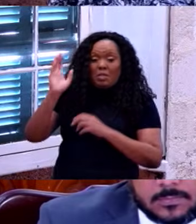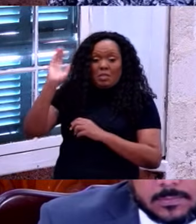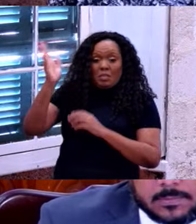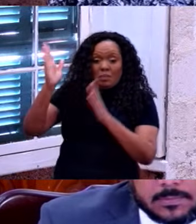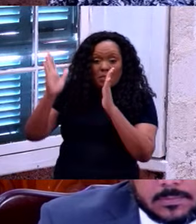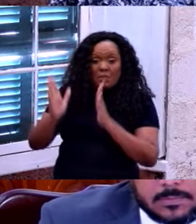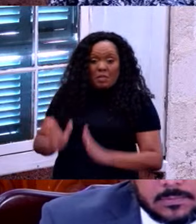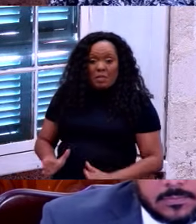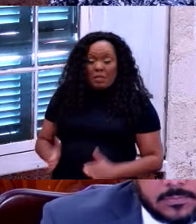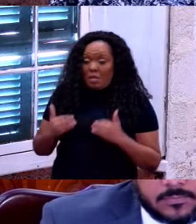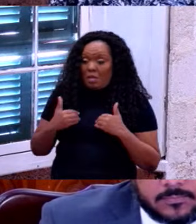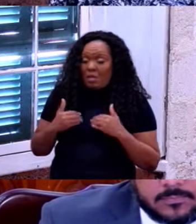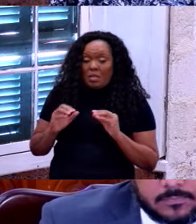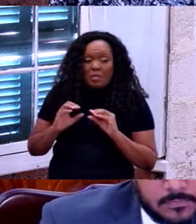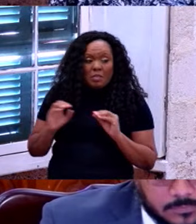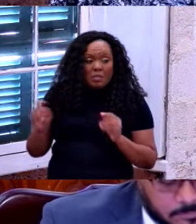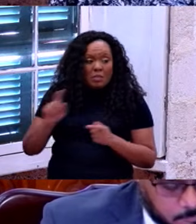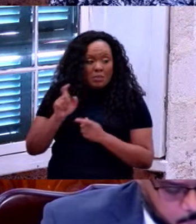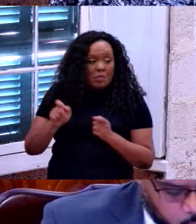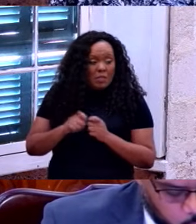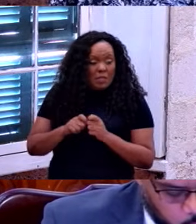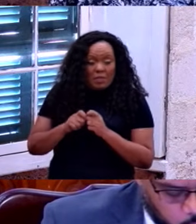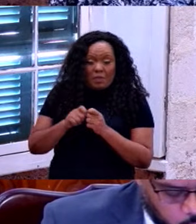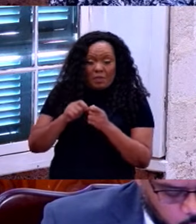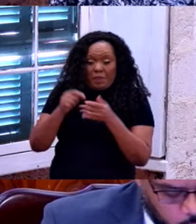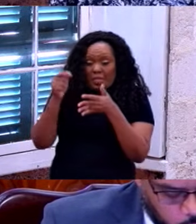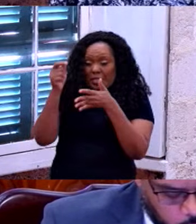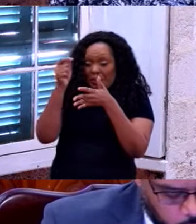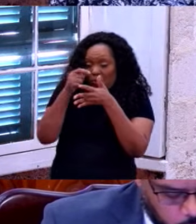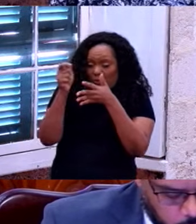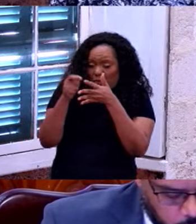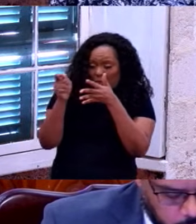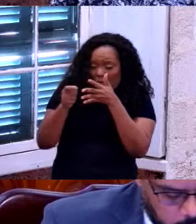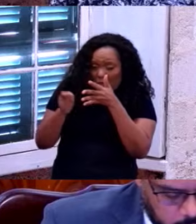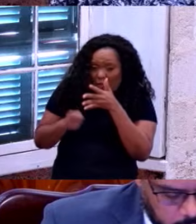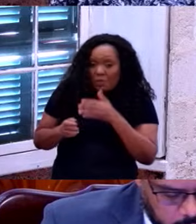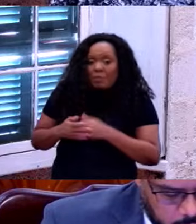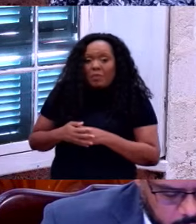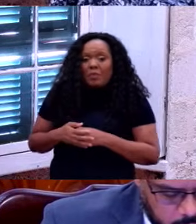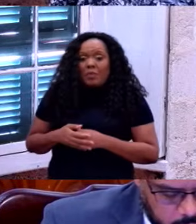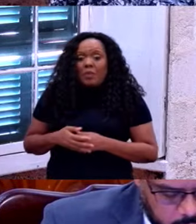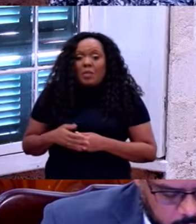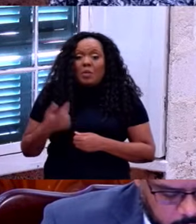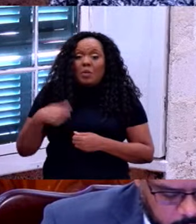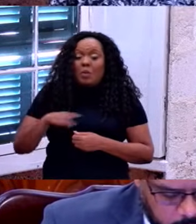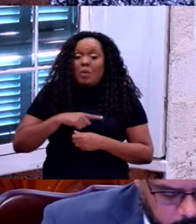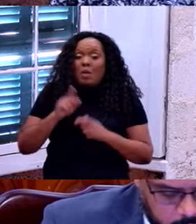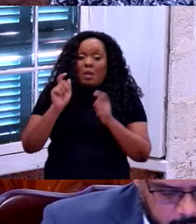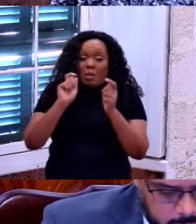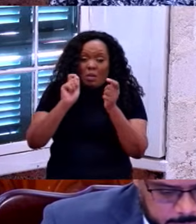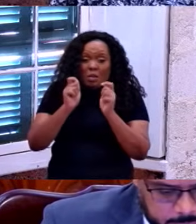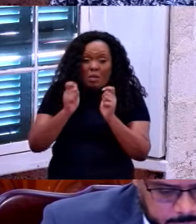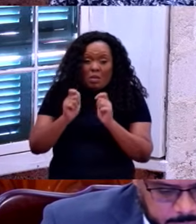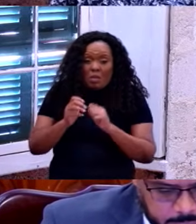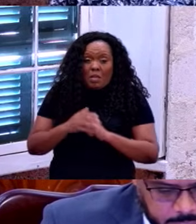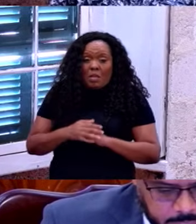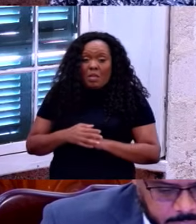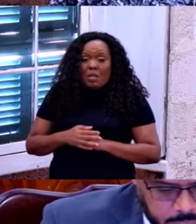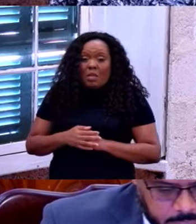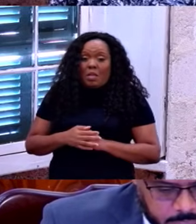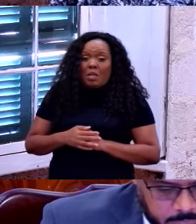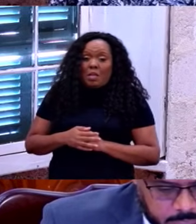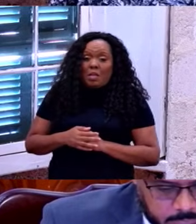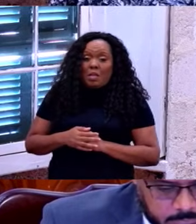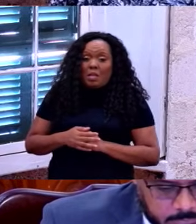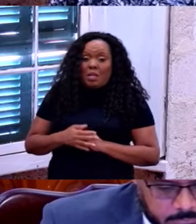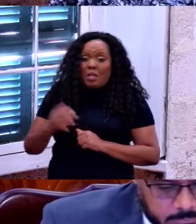procedural detail. We're making amendments that if we're not careful, we're going to have to amend our amendments. And